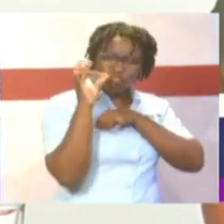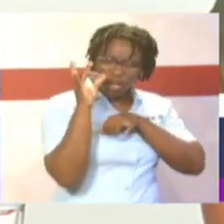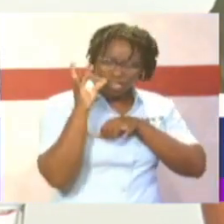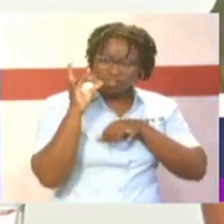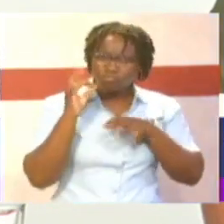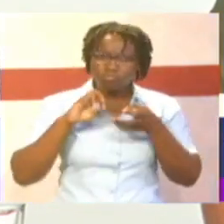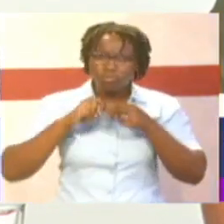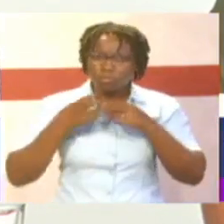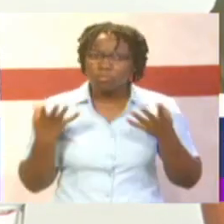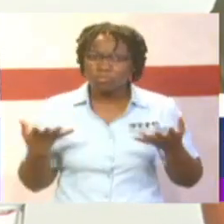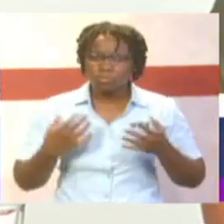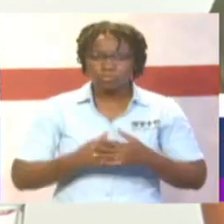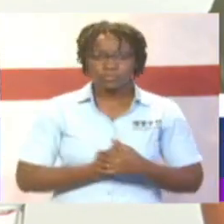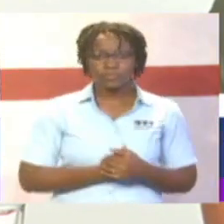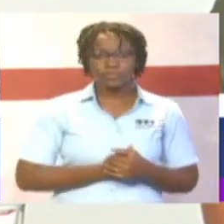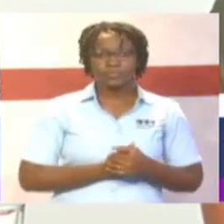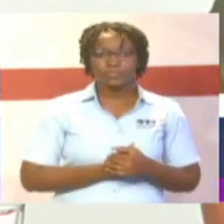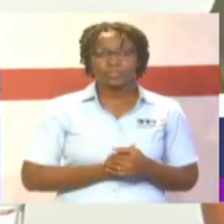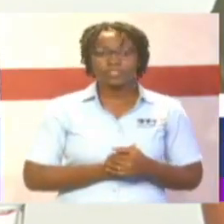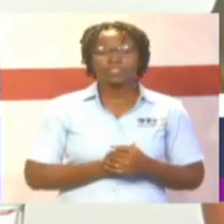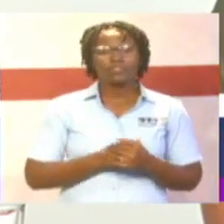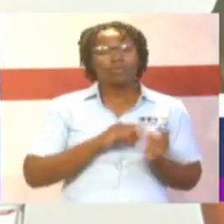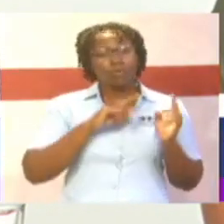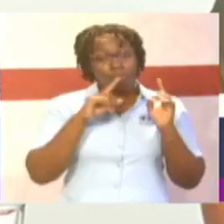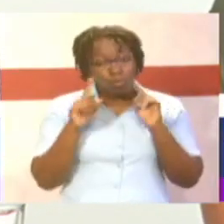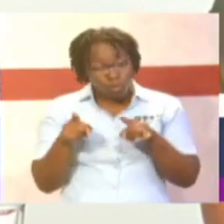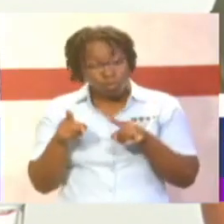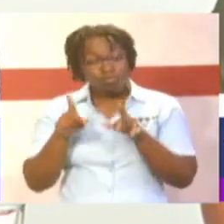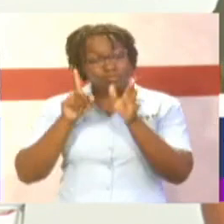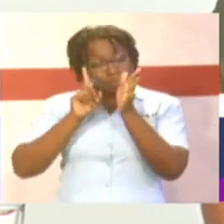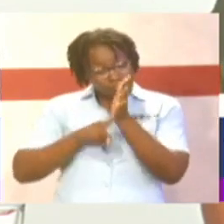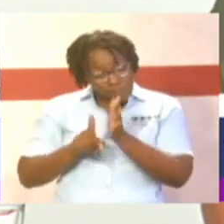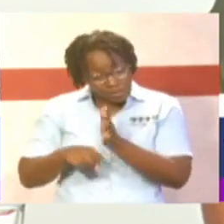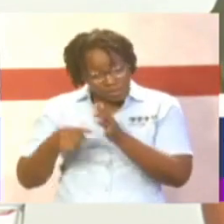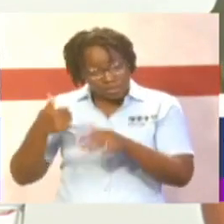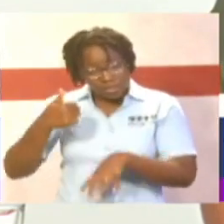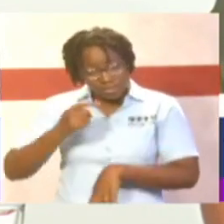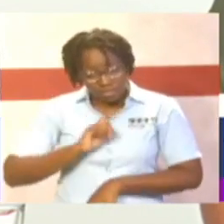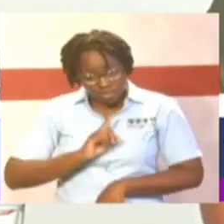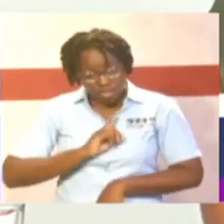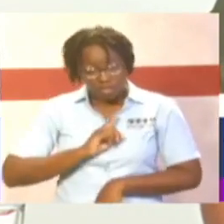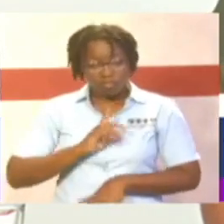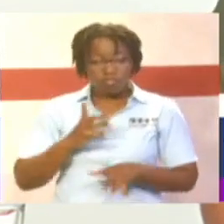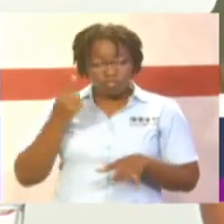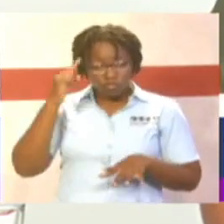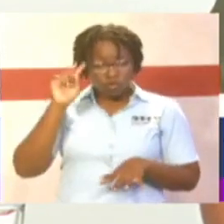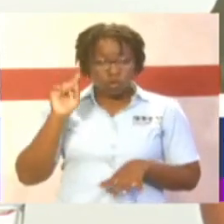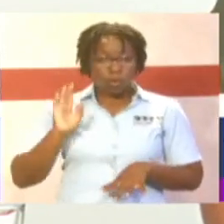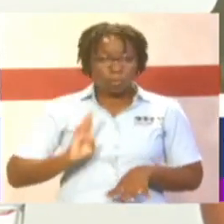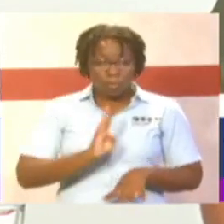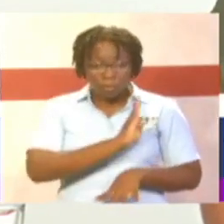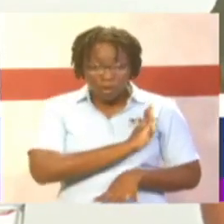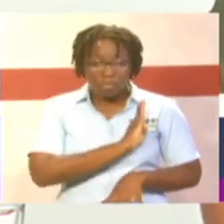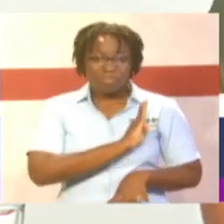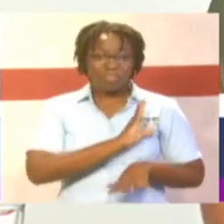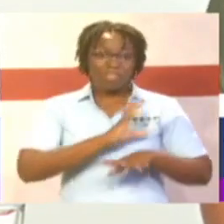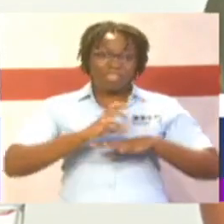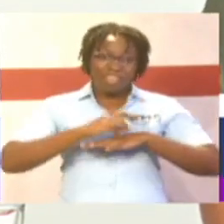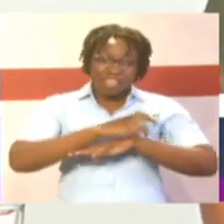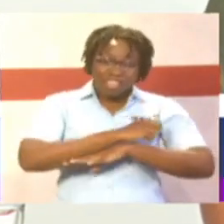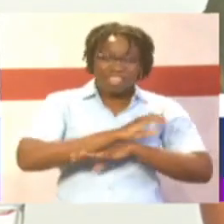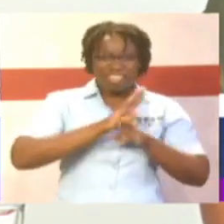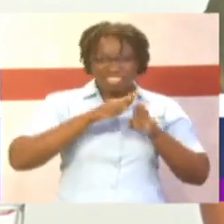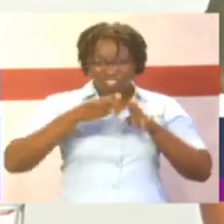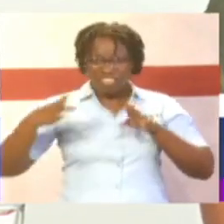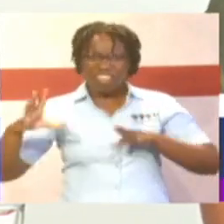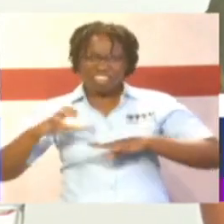weapon against cancer. Get screened for prostate cancer, cervical cancer, breast cancer, and colorectal cancer.